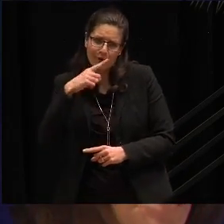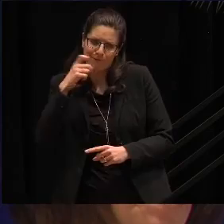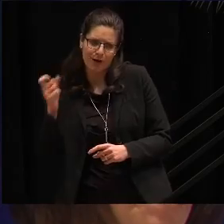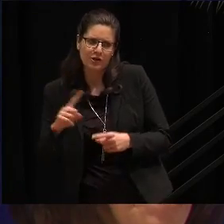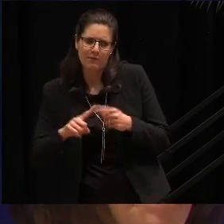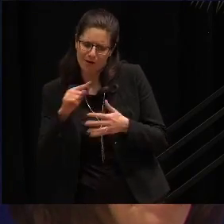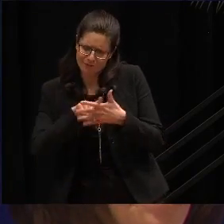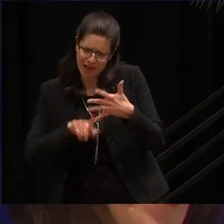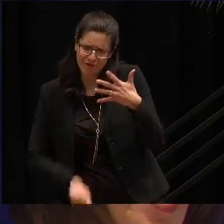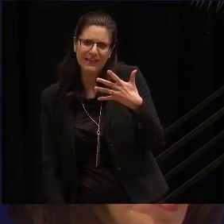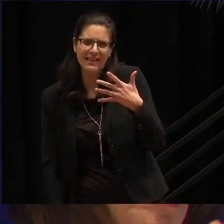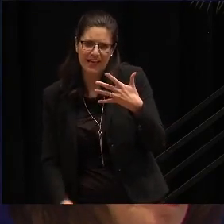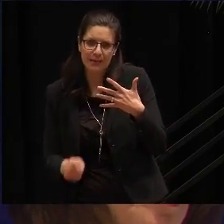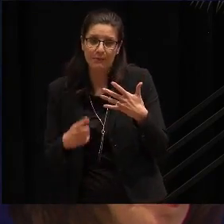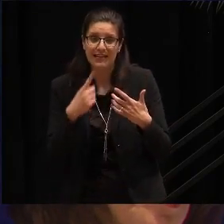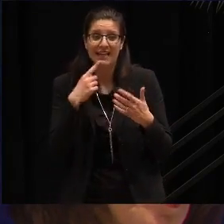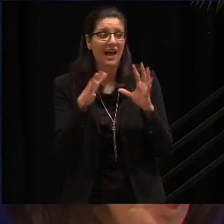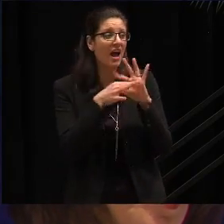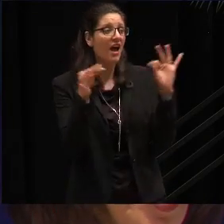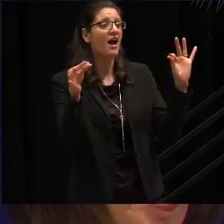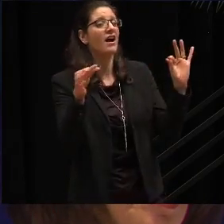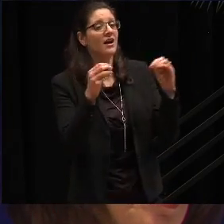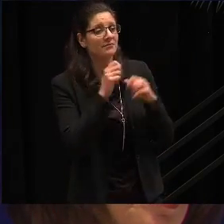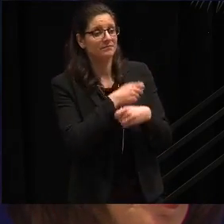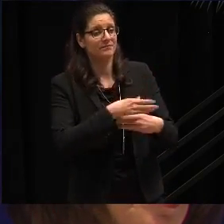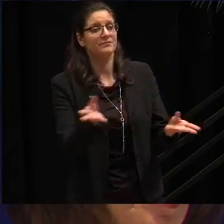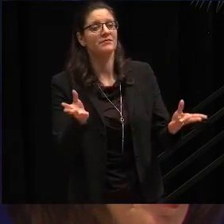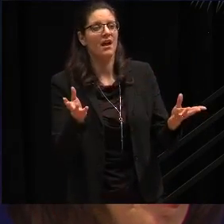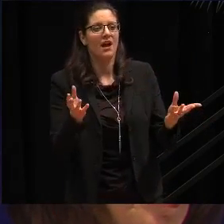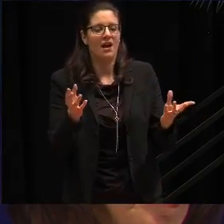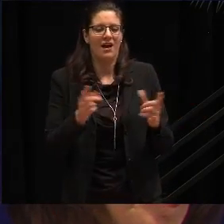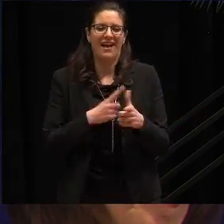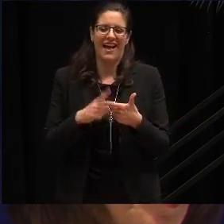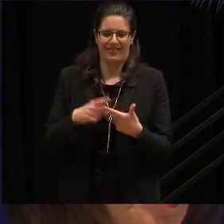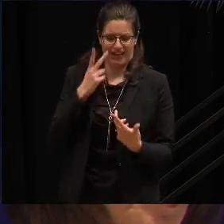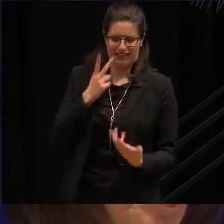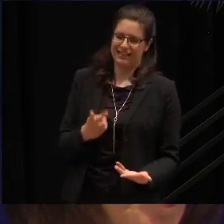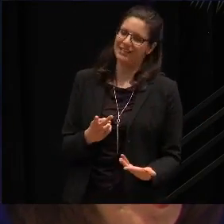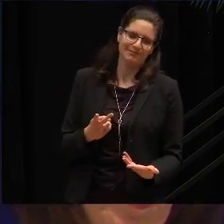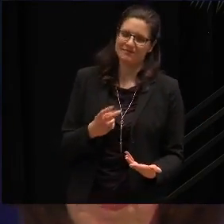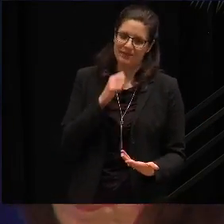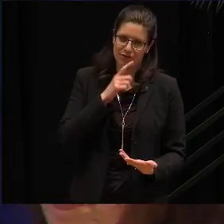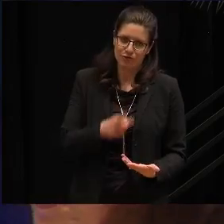everything, by making these claims and then us seeing they're obviously incorrect.